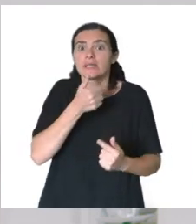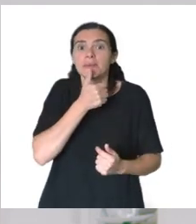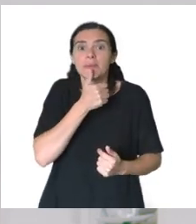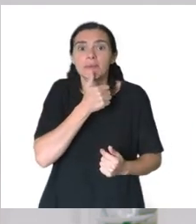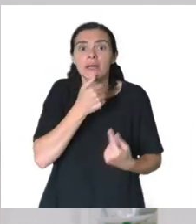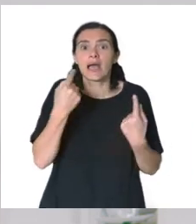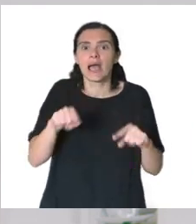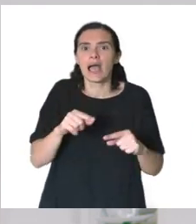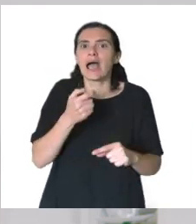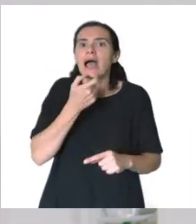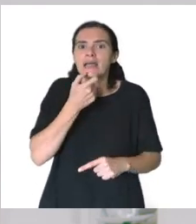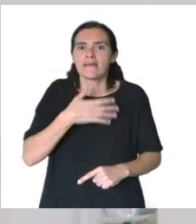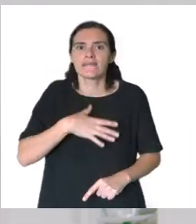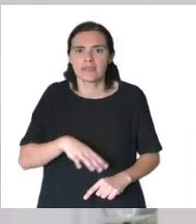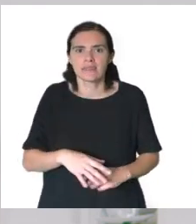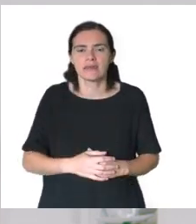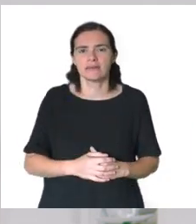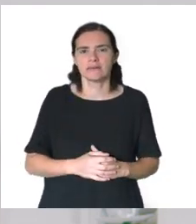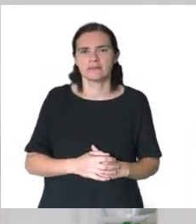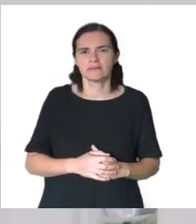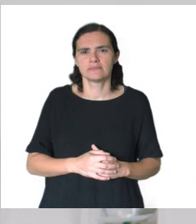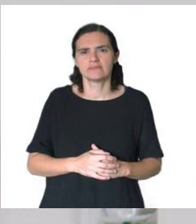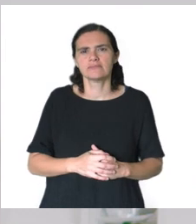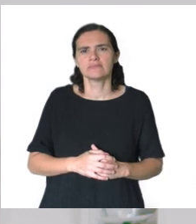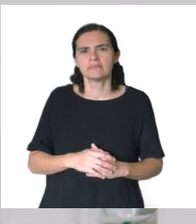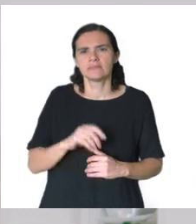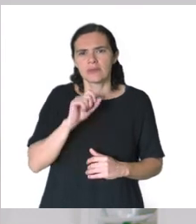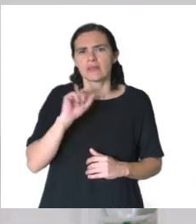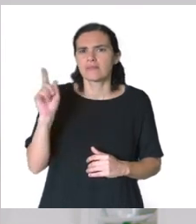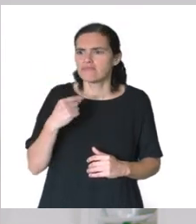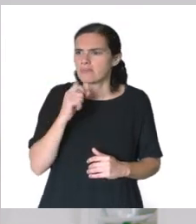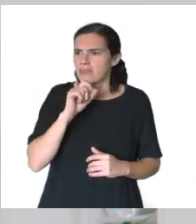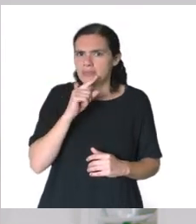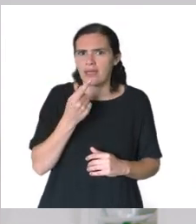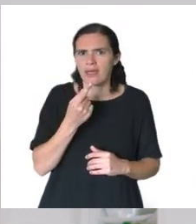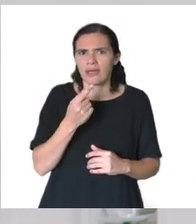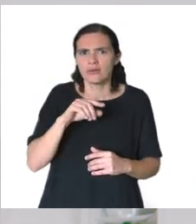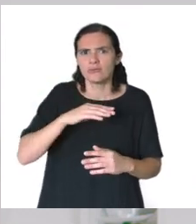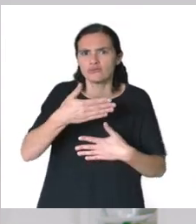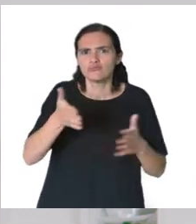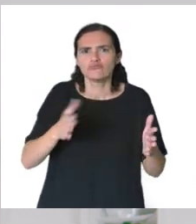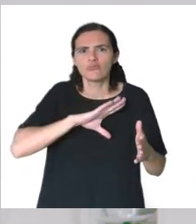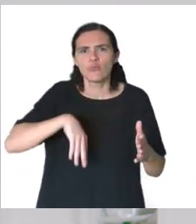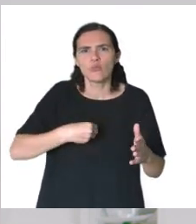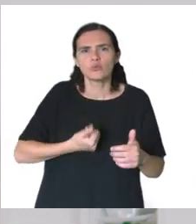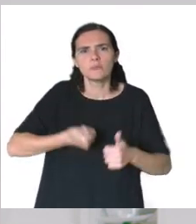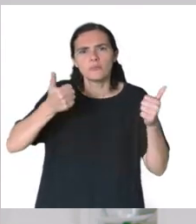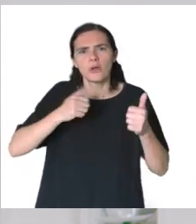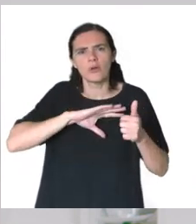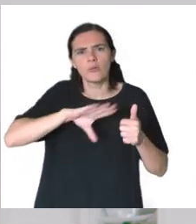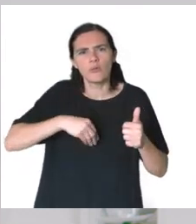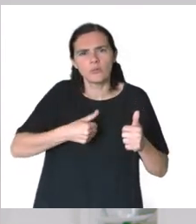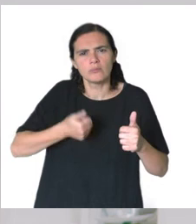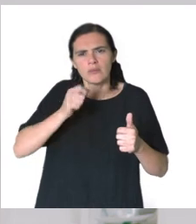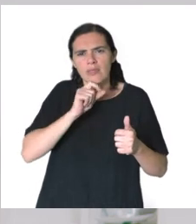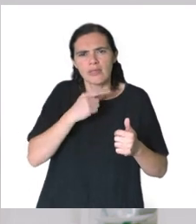decisions that, if you want, we can build a better place, a